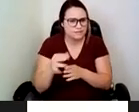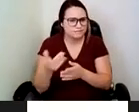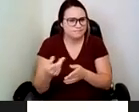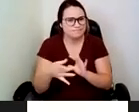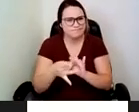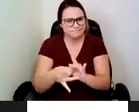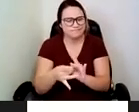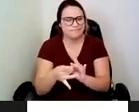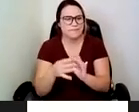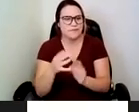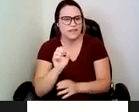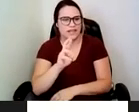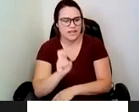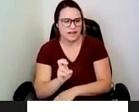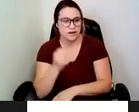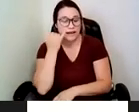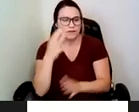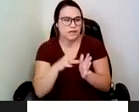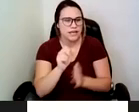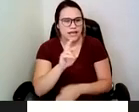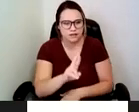cetera. Next slide.